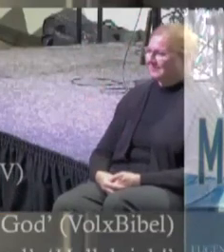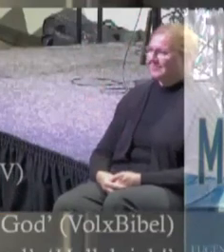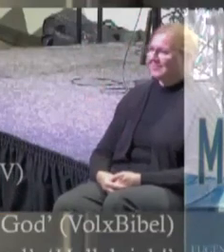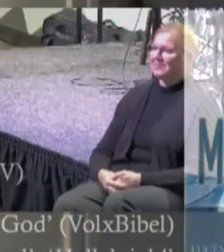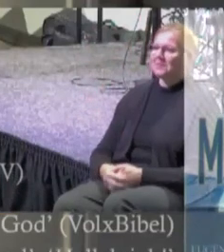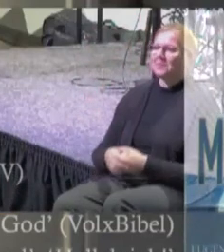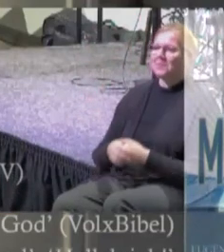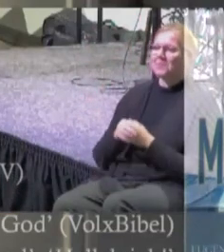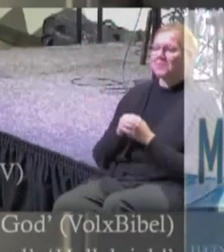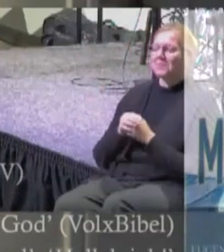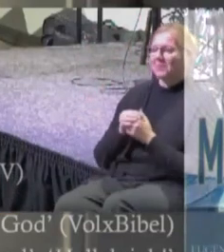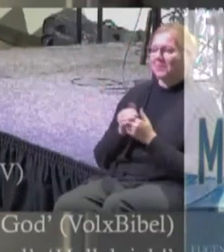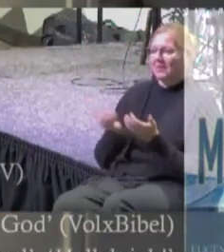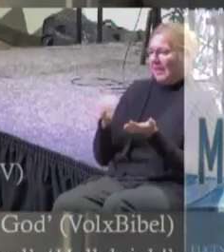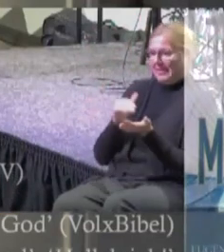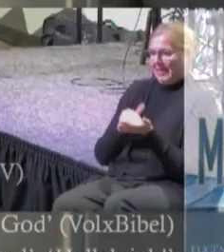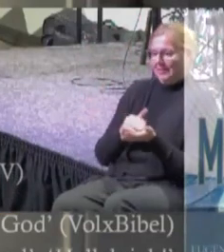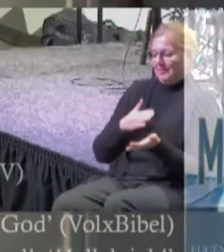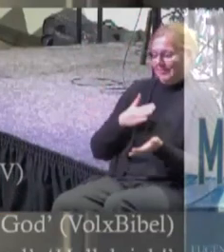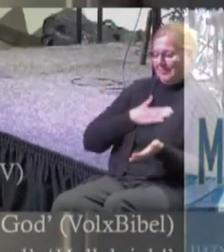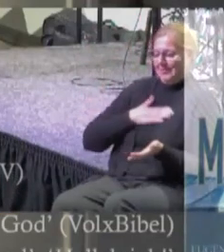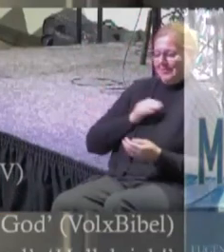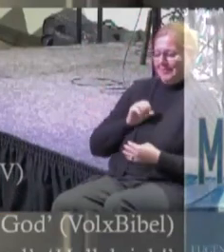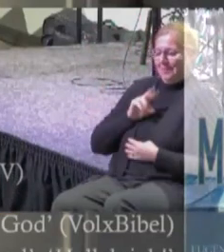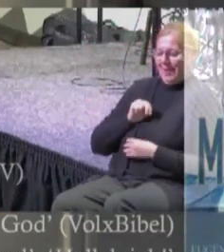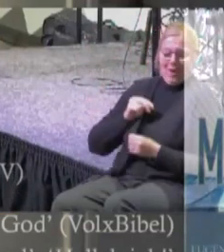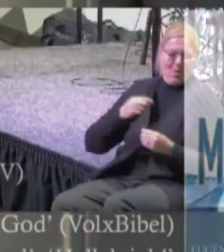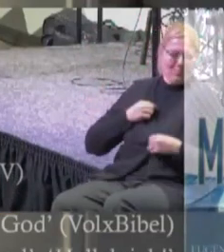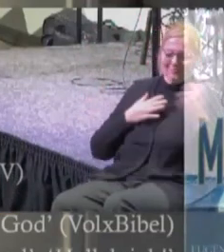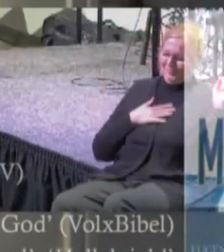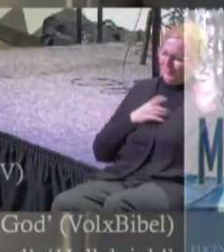Again, I'm not speaking on behalf of my organization.